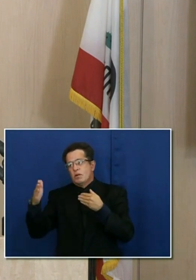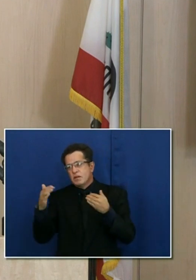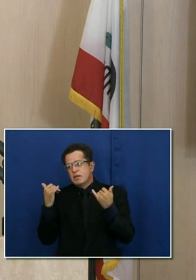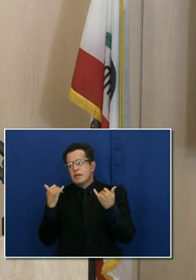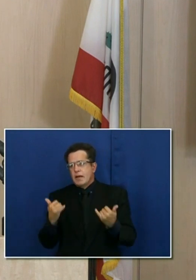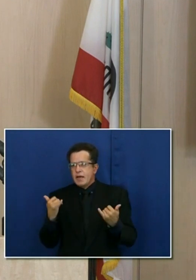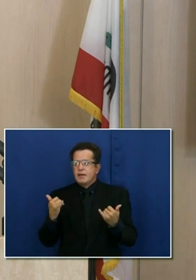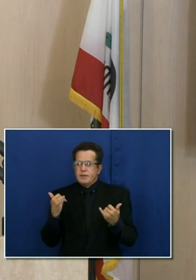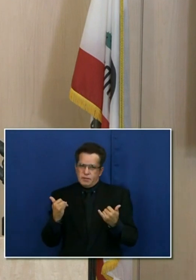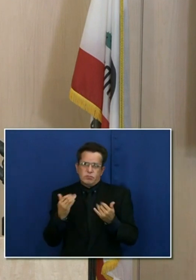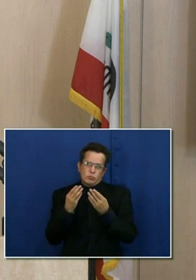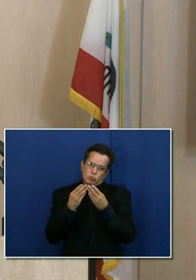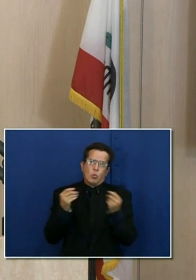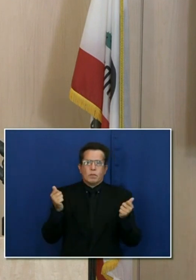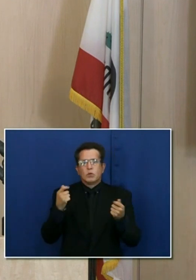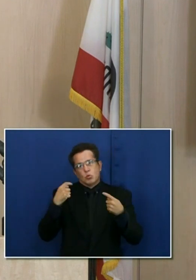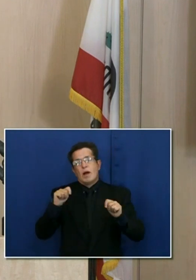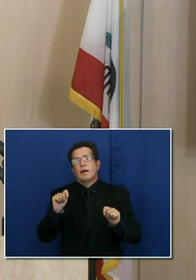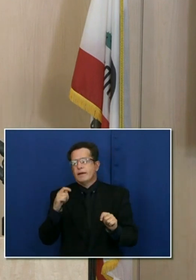Director, Dr. Wilma